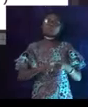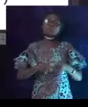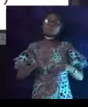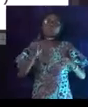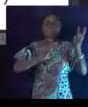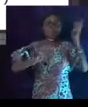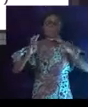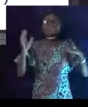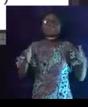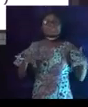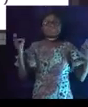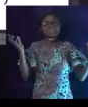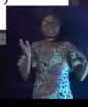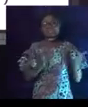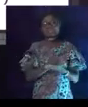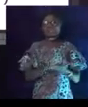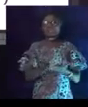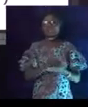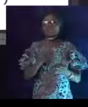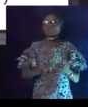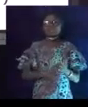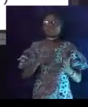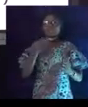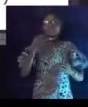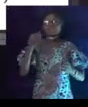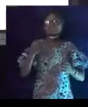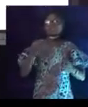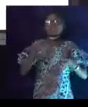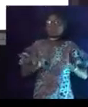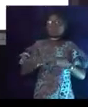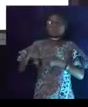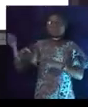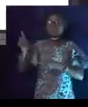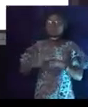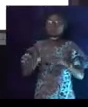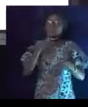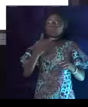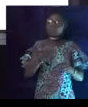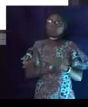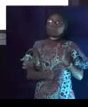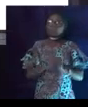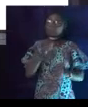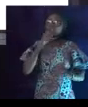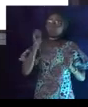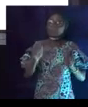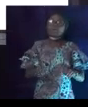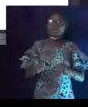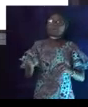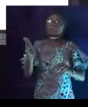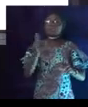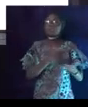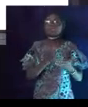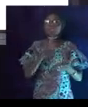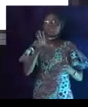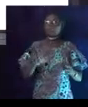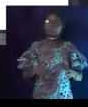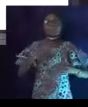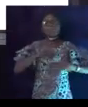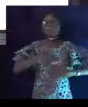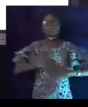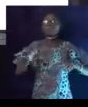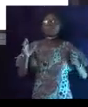5/9. Now this is the reverse of this. This is what we used in our second lesson, and this is what we use today. I'm believing